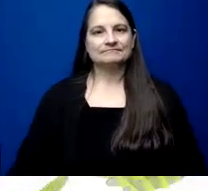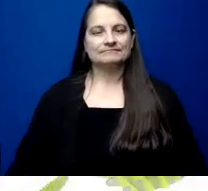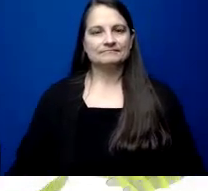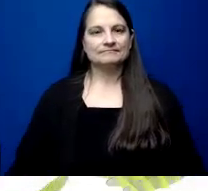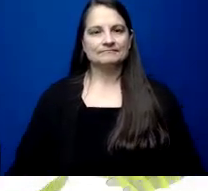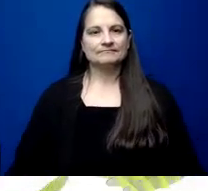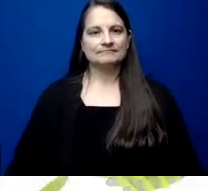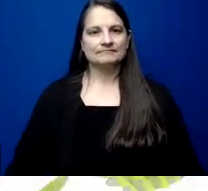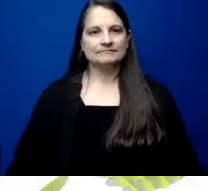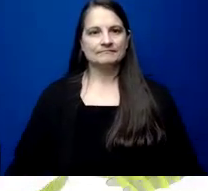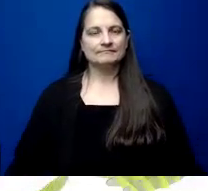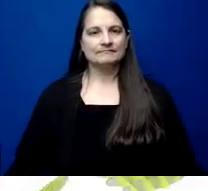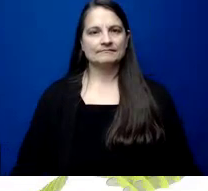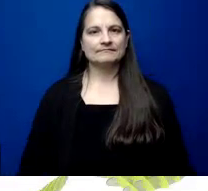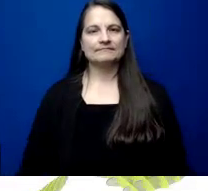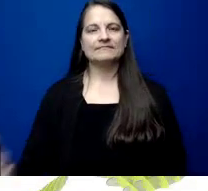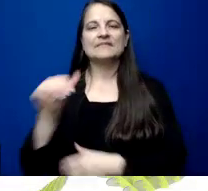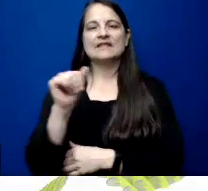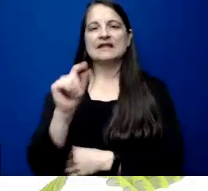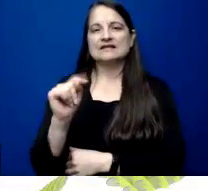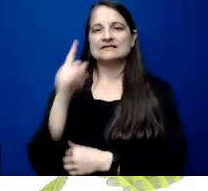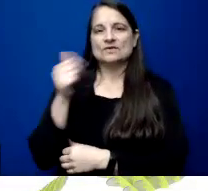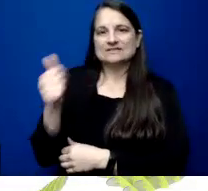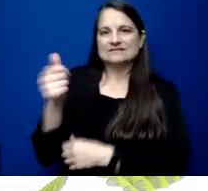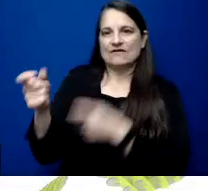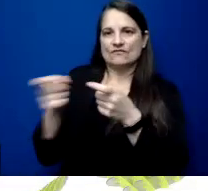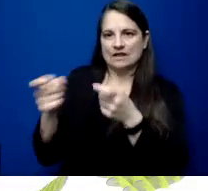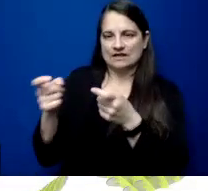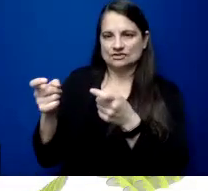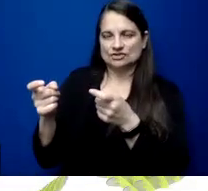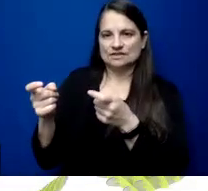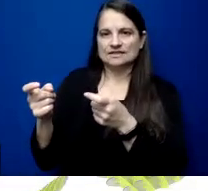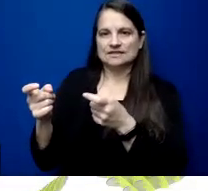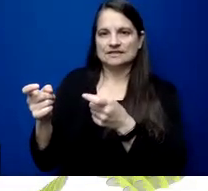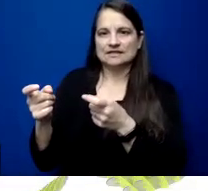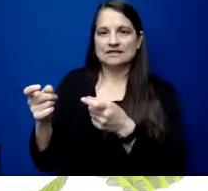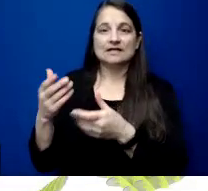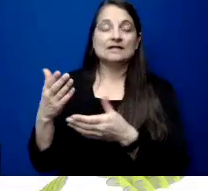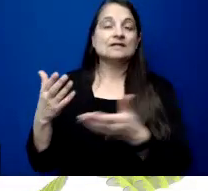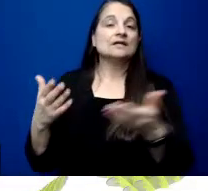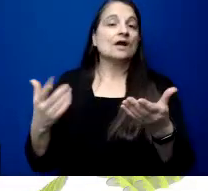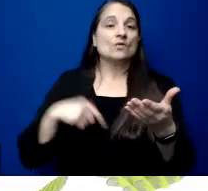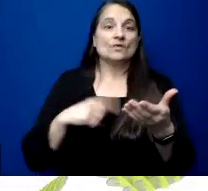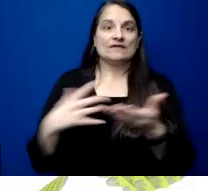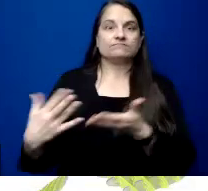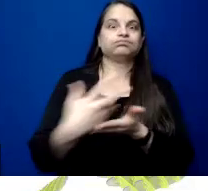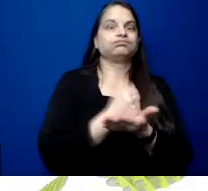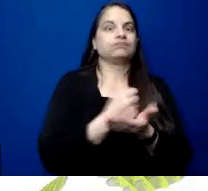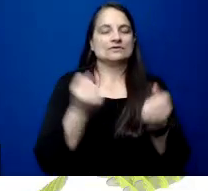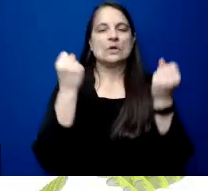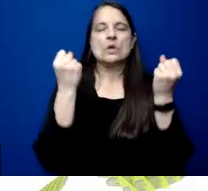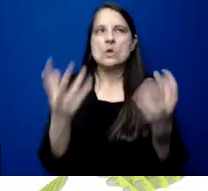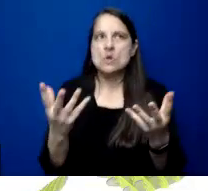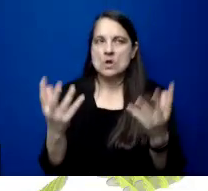Yeah, and AT for self-regulation. Since Caitlin has come aboard, we have accumulated so many more cool